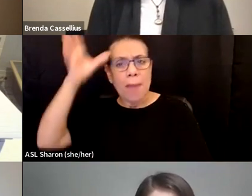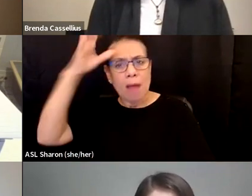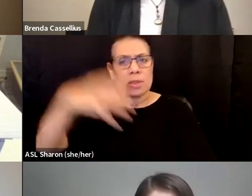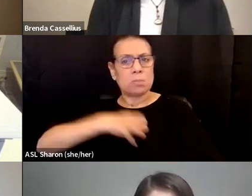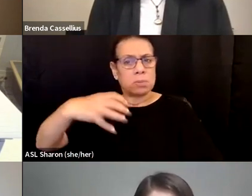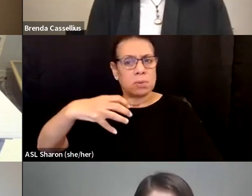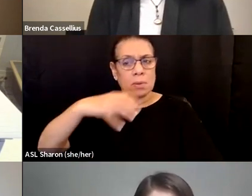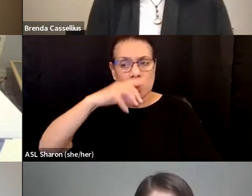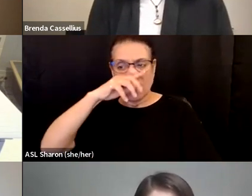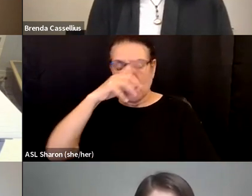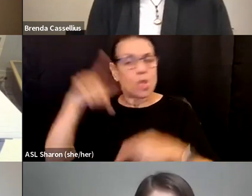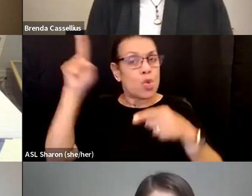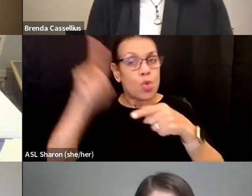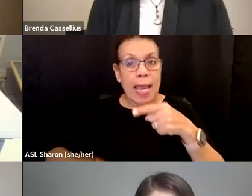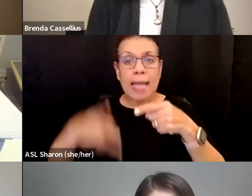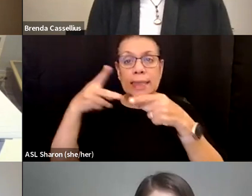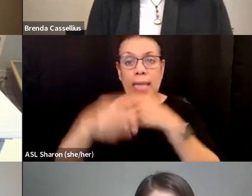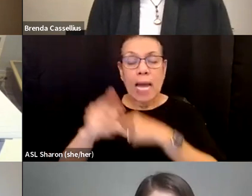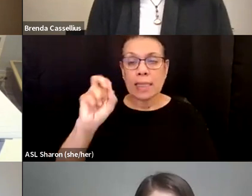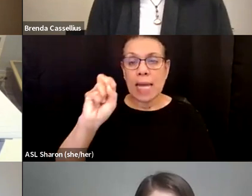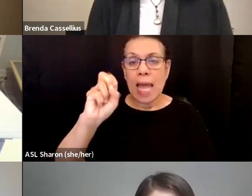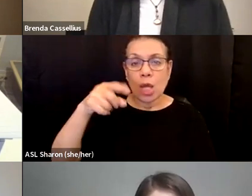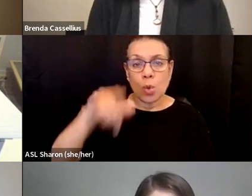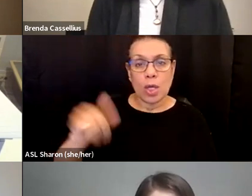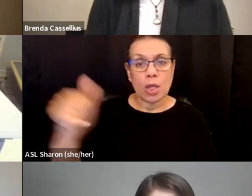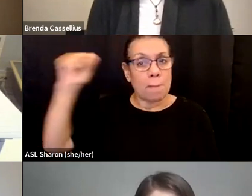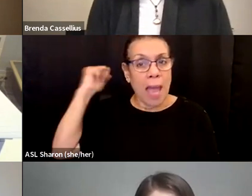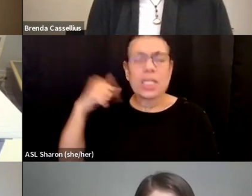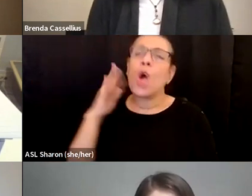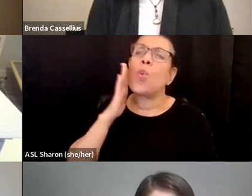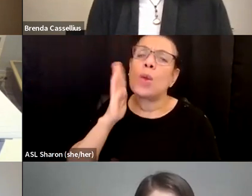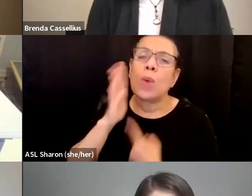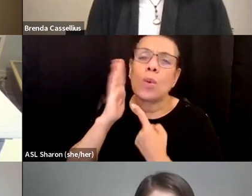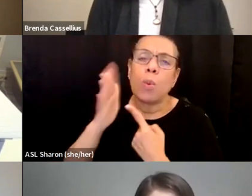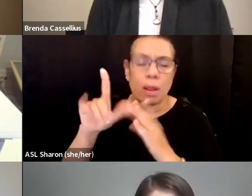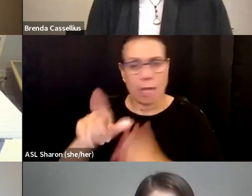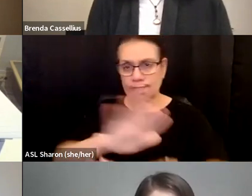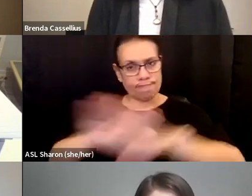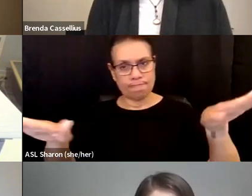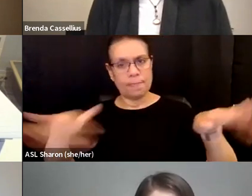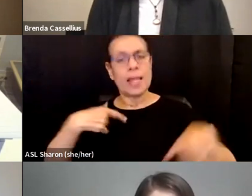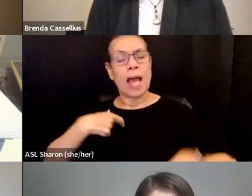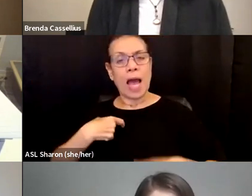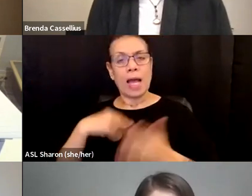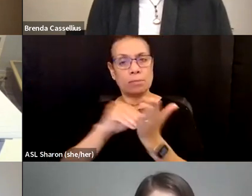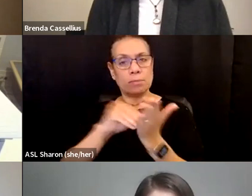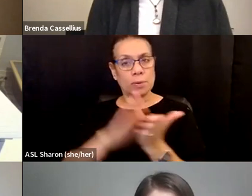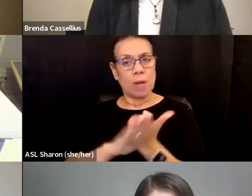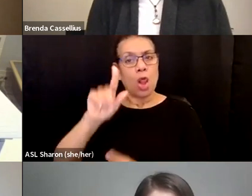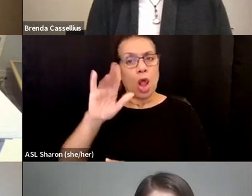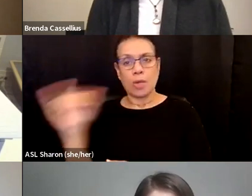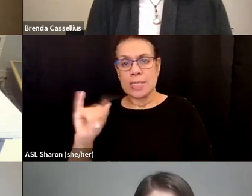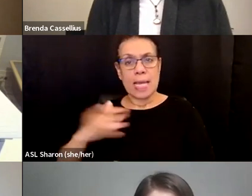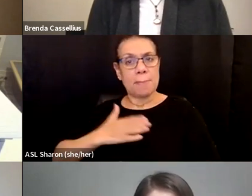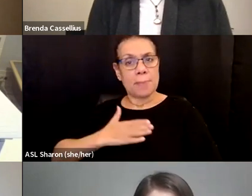tonight you cannot put equity on the back burner and say you'll investigate in a year i entered the same lottery for my children as mayor